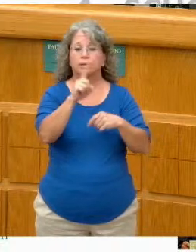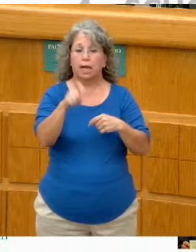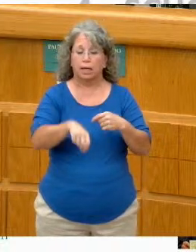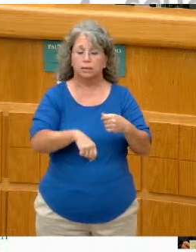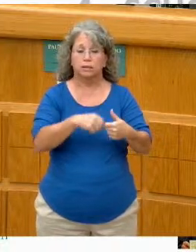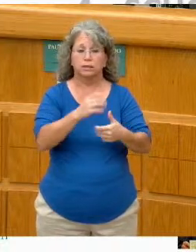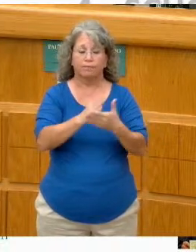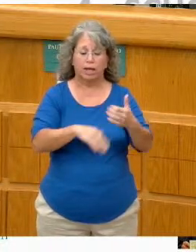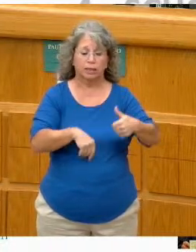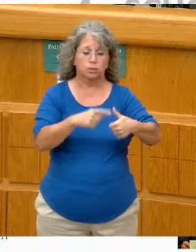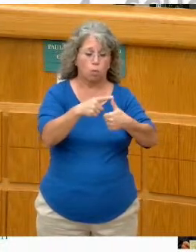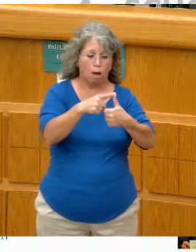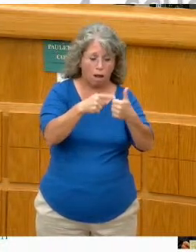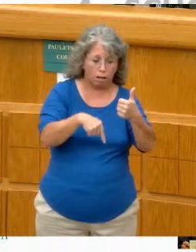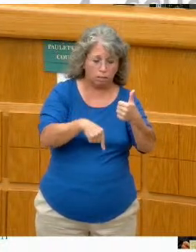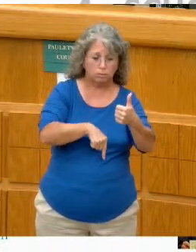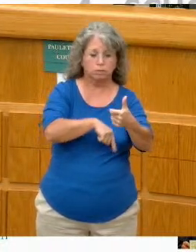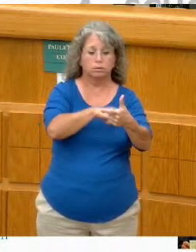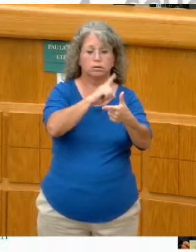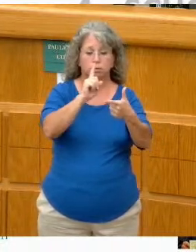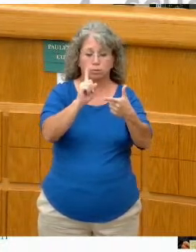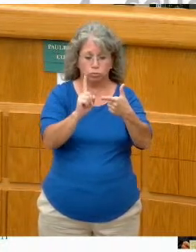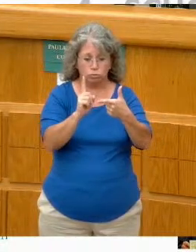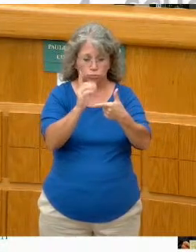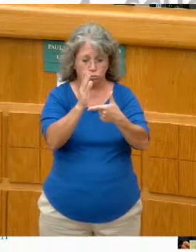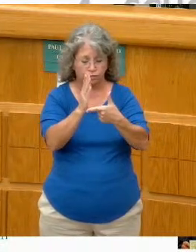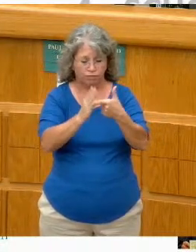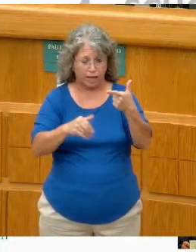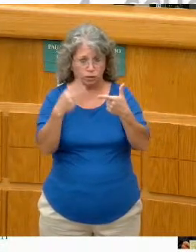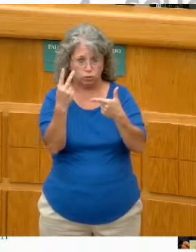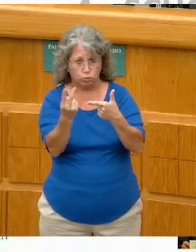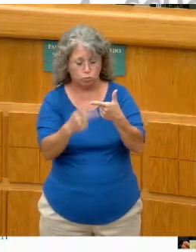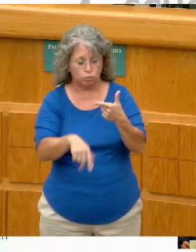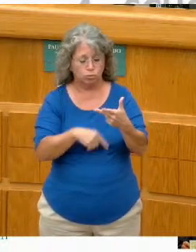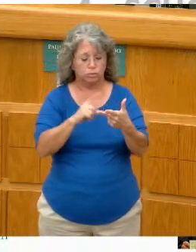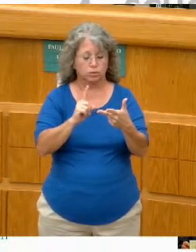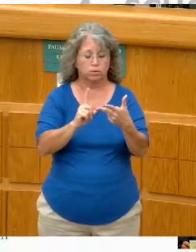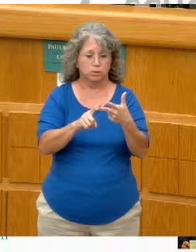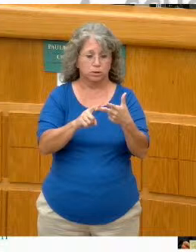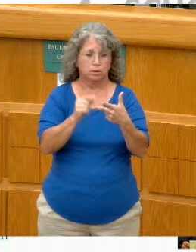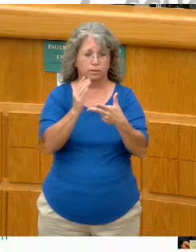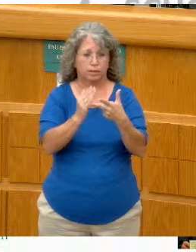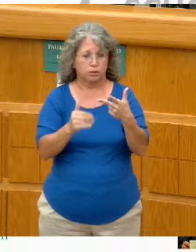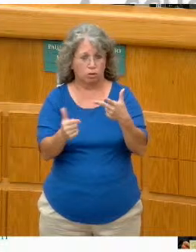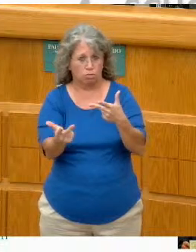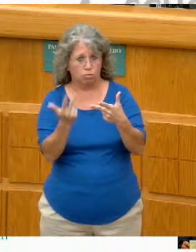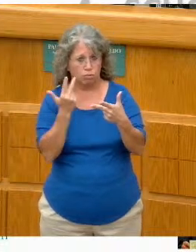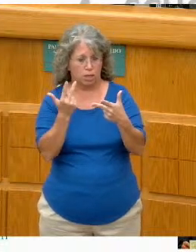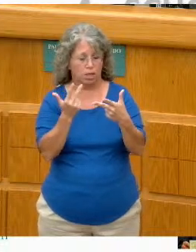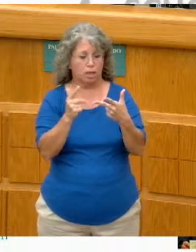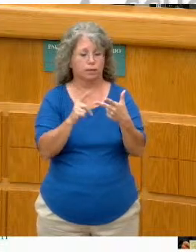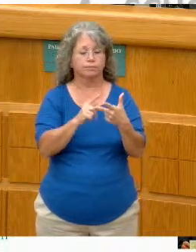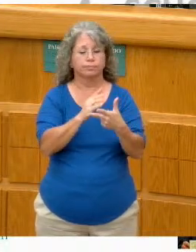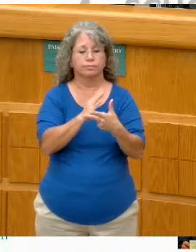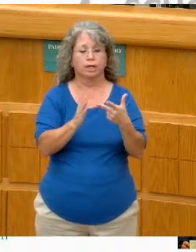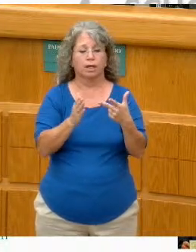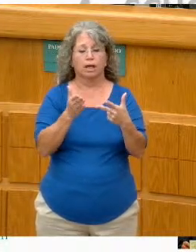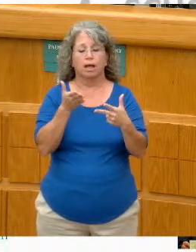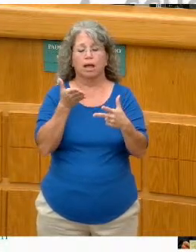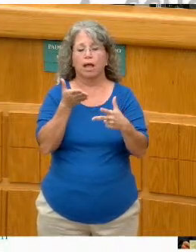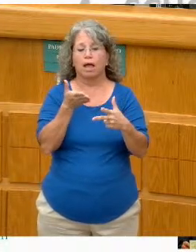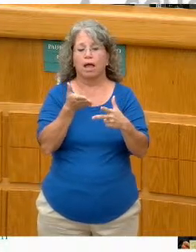Texas Phase 1, Open Texas Phase 2, and then Open Texas Phase 3. And